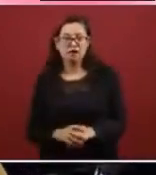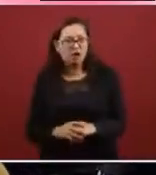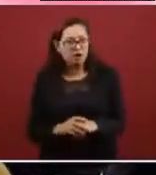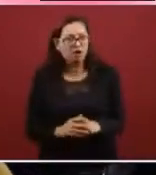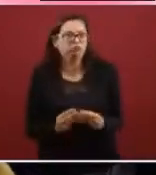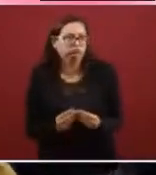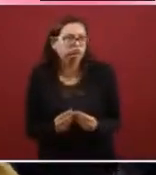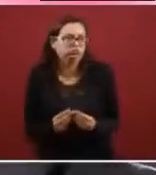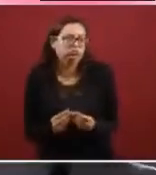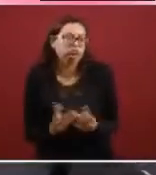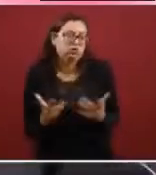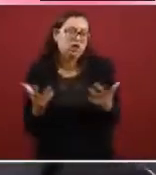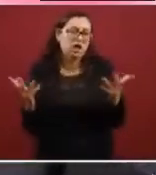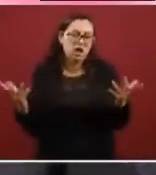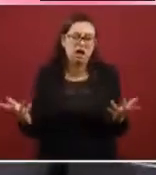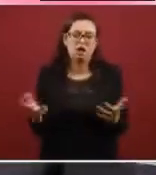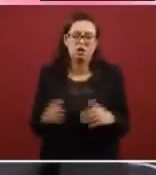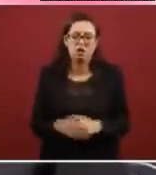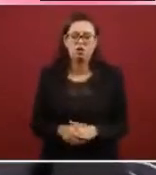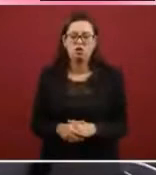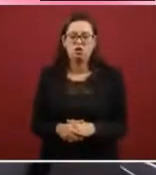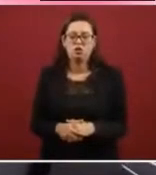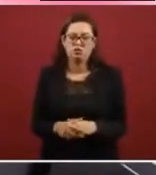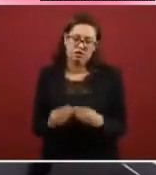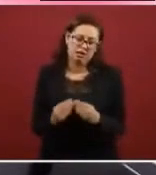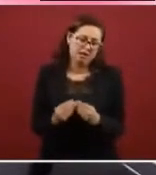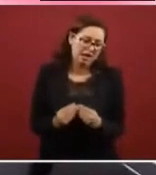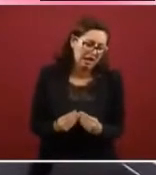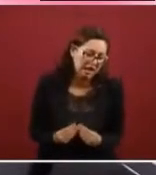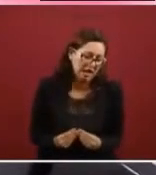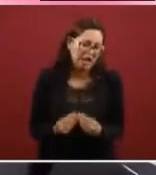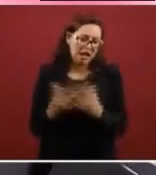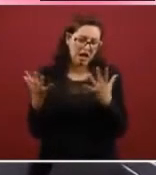clandestina. Yes, of course. But you can't say